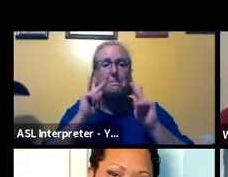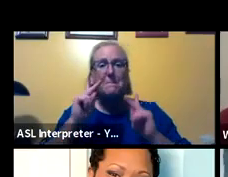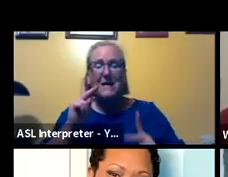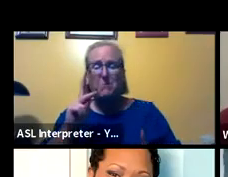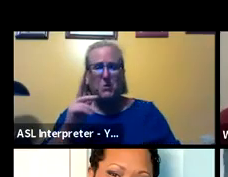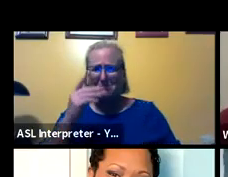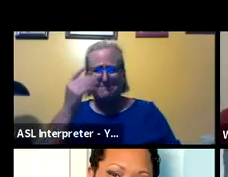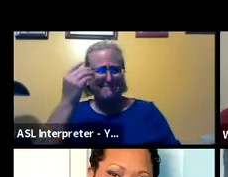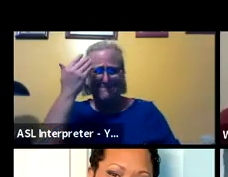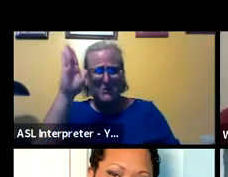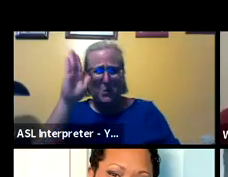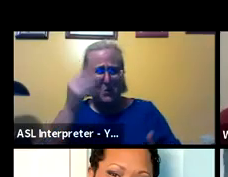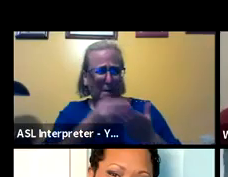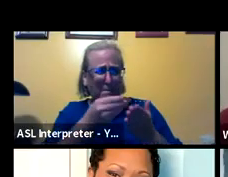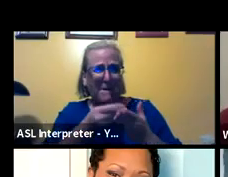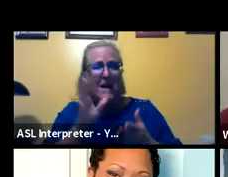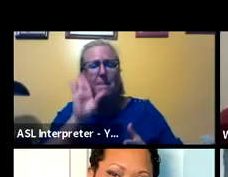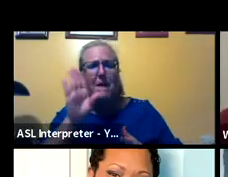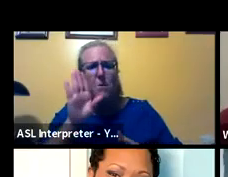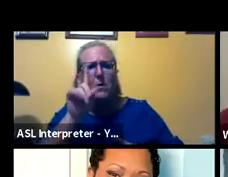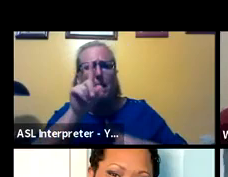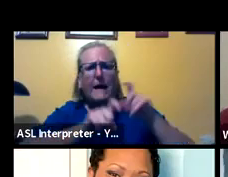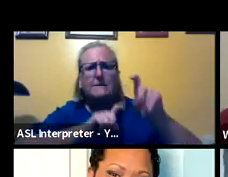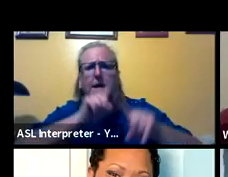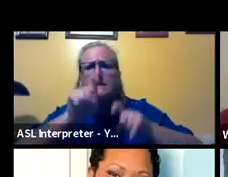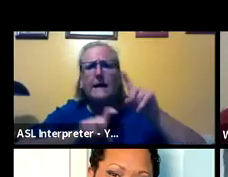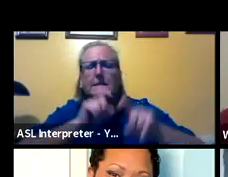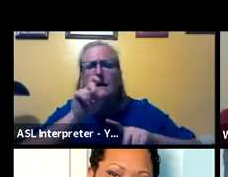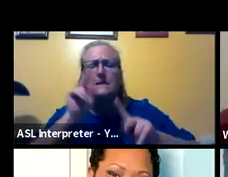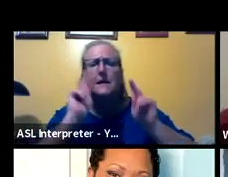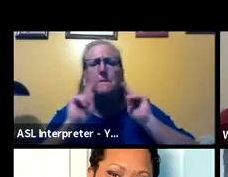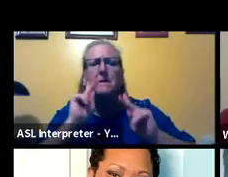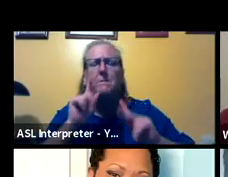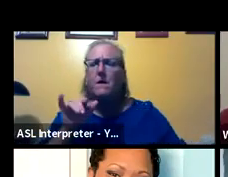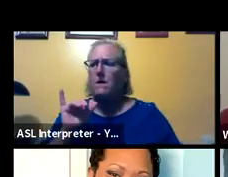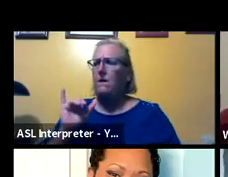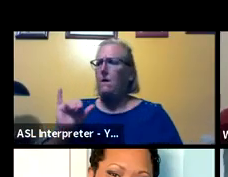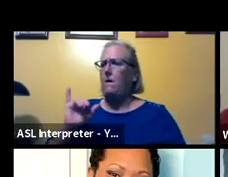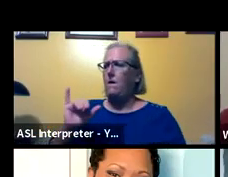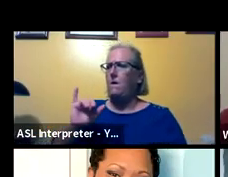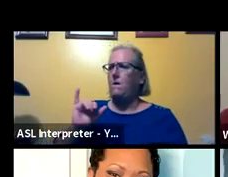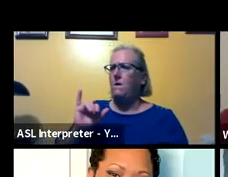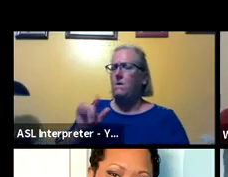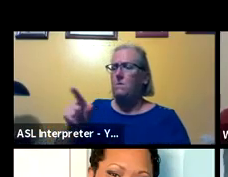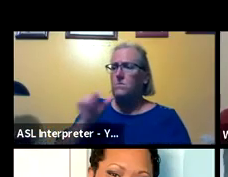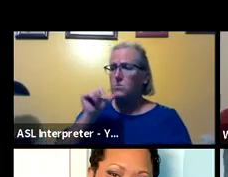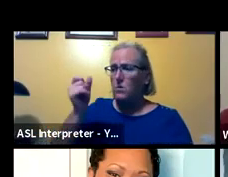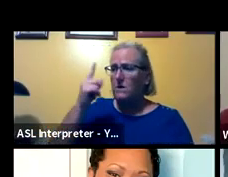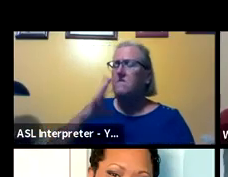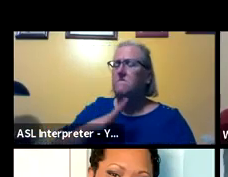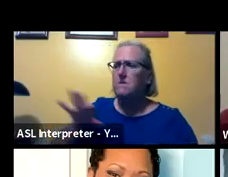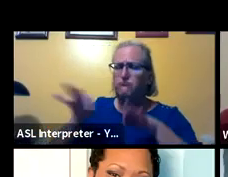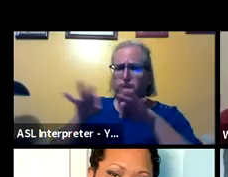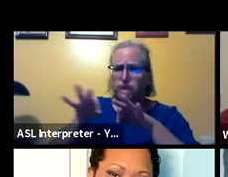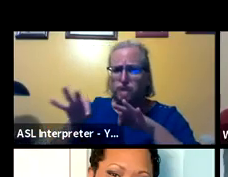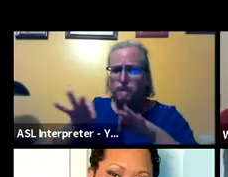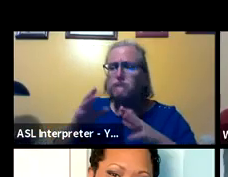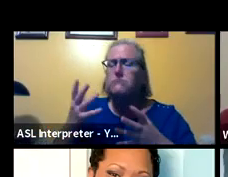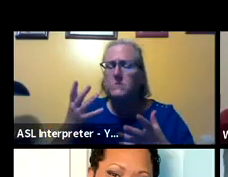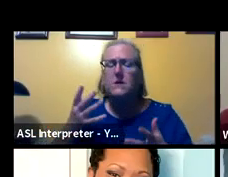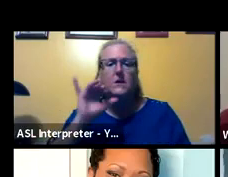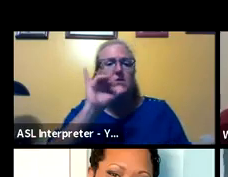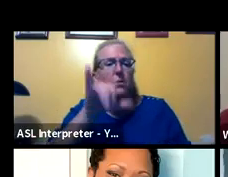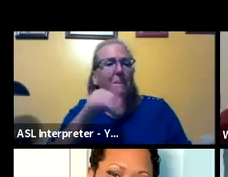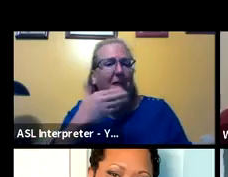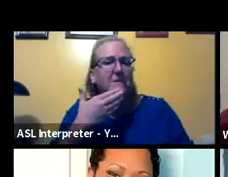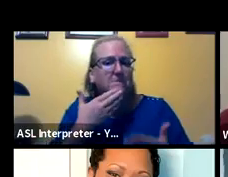understanding ask questions that are pertinent because they don't have that understanding, and it brings, that's a good side